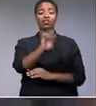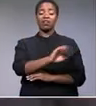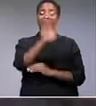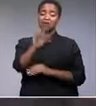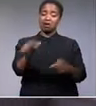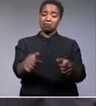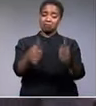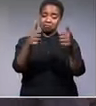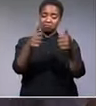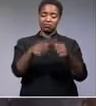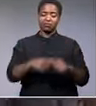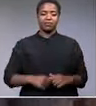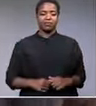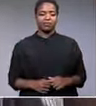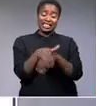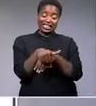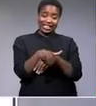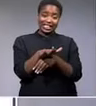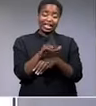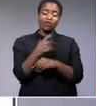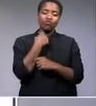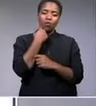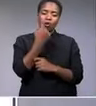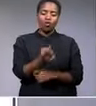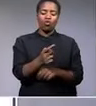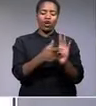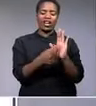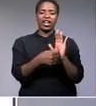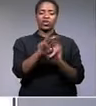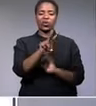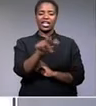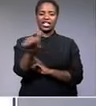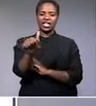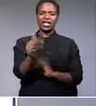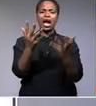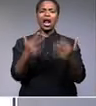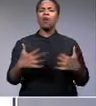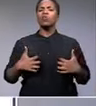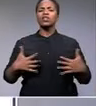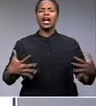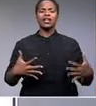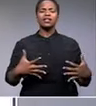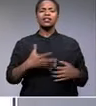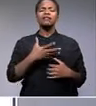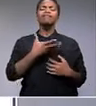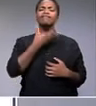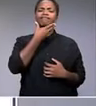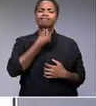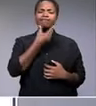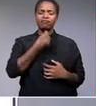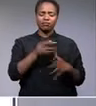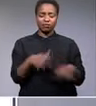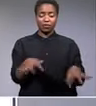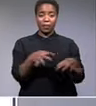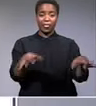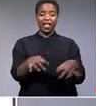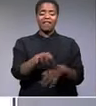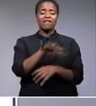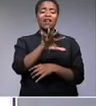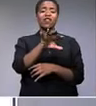the Anglican Archbishop. First, we start with this. Getting the gift of life may be the ultimate Christmas Day present. More than 50 Christmas